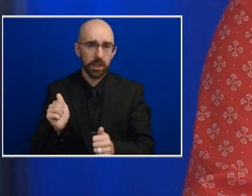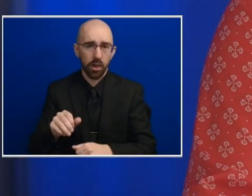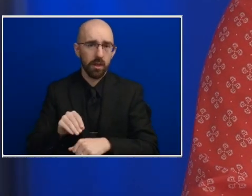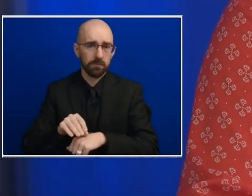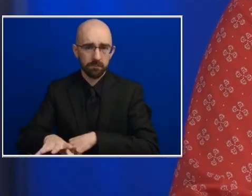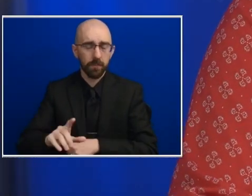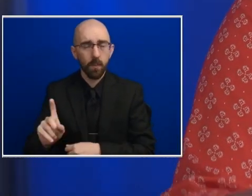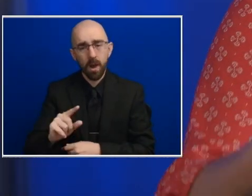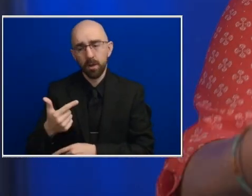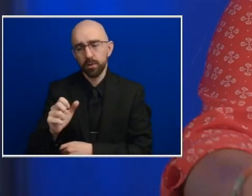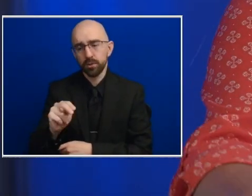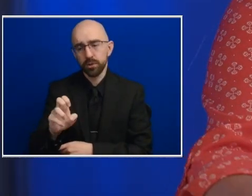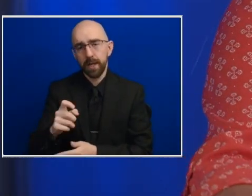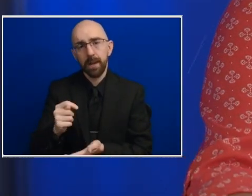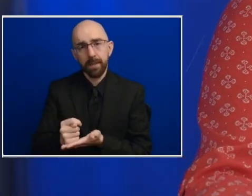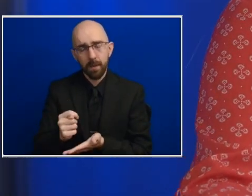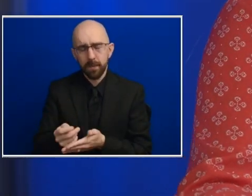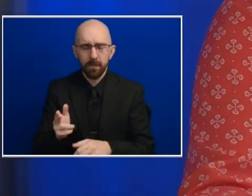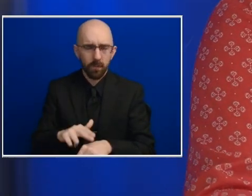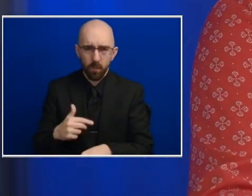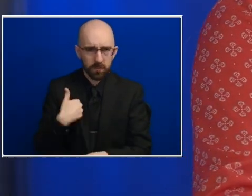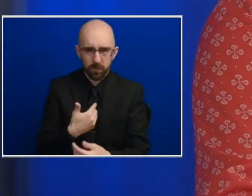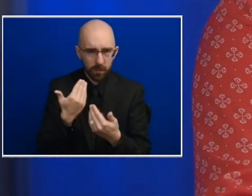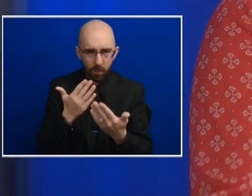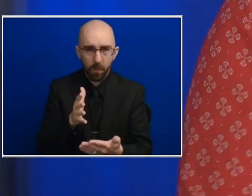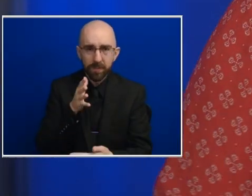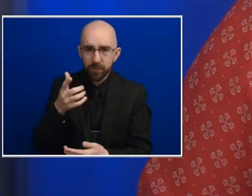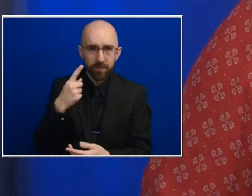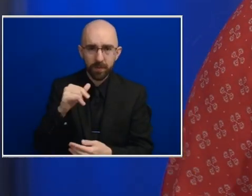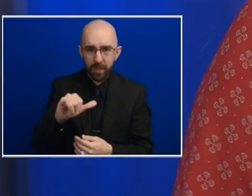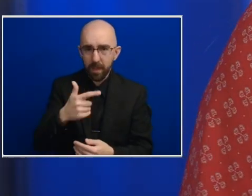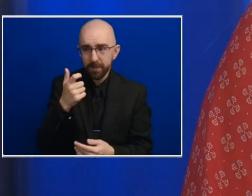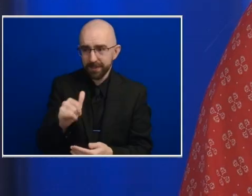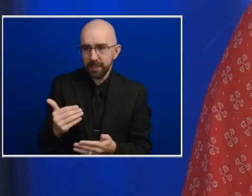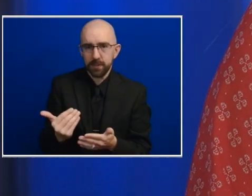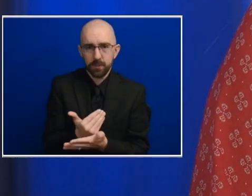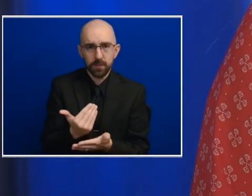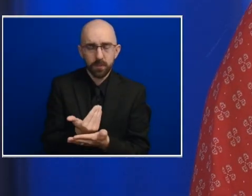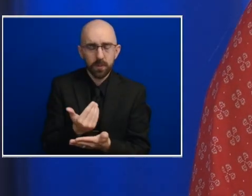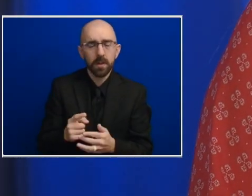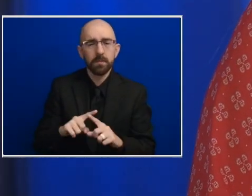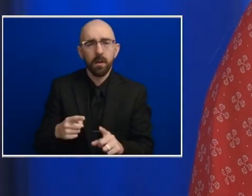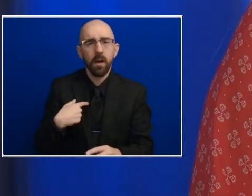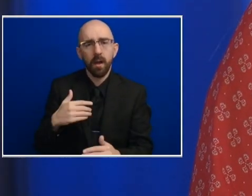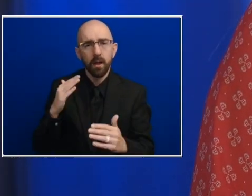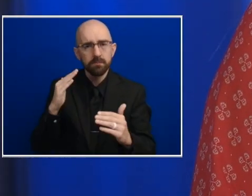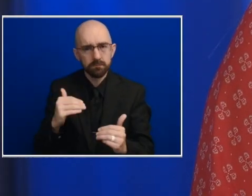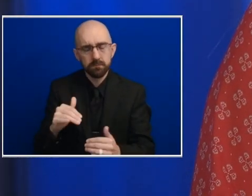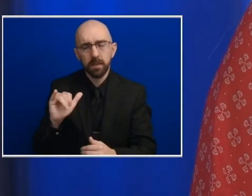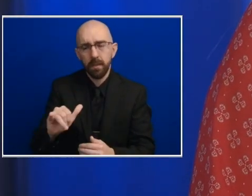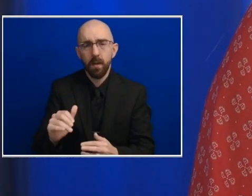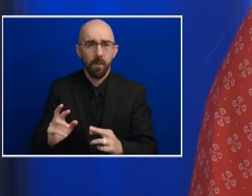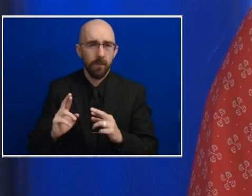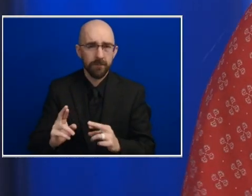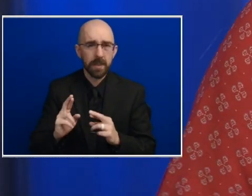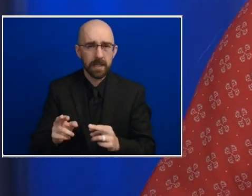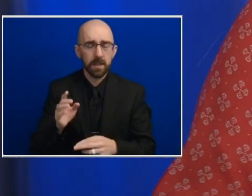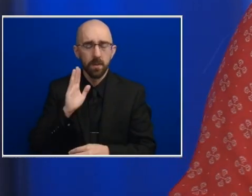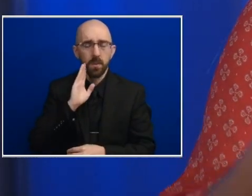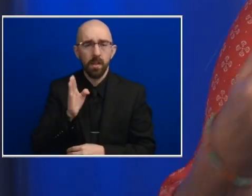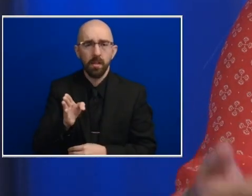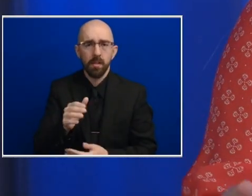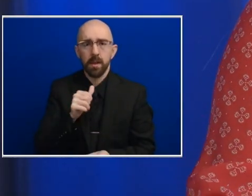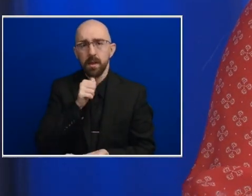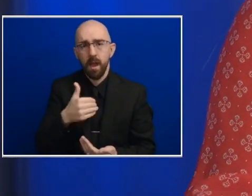gene therapy, of course, we don't know what the future holds because it is so new, but I anticipate that hopefully it will not have as